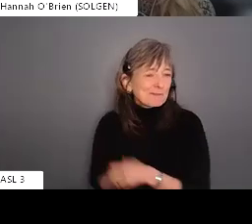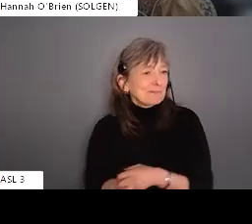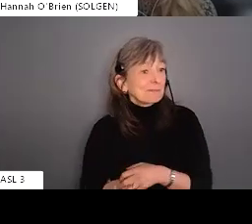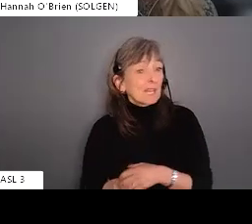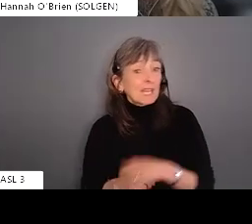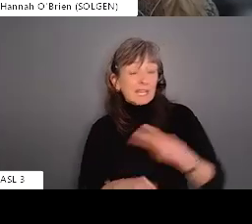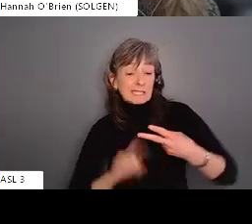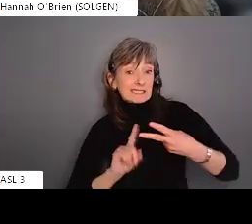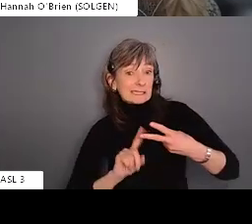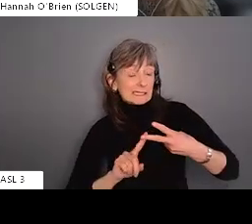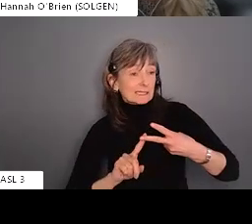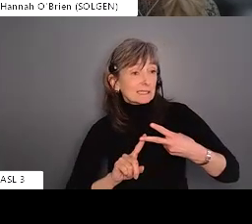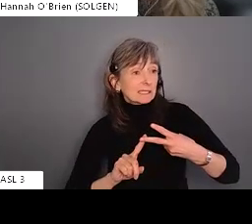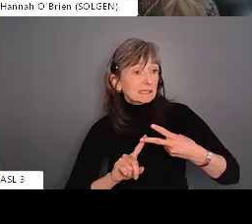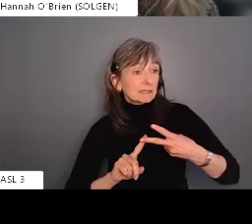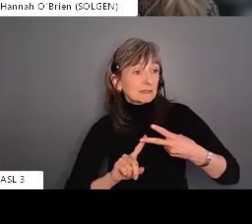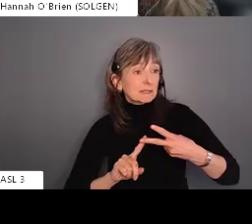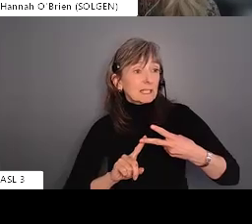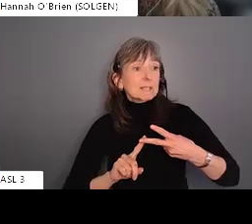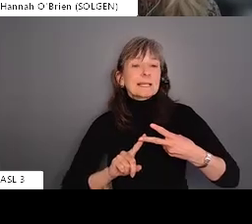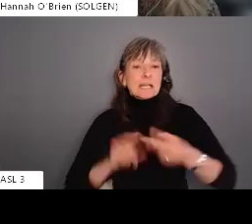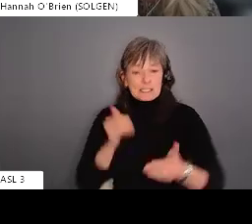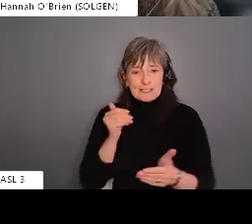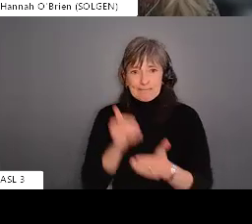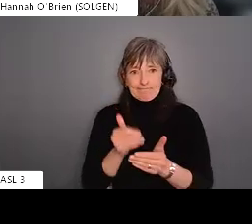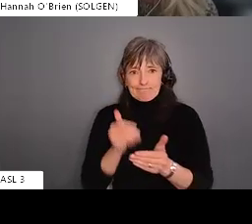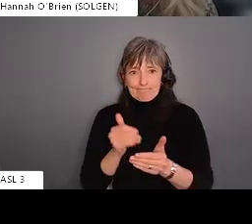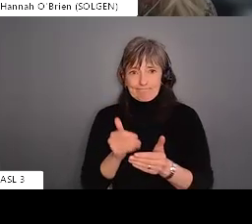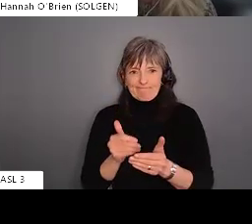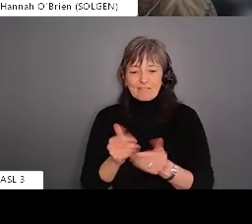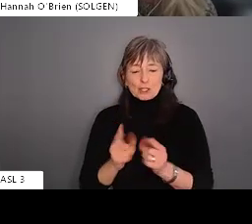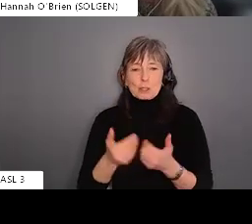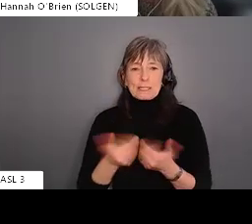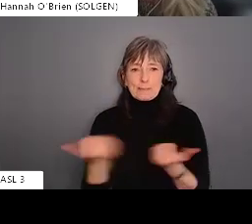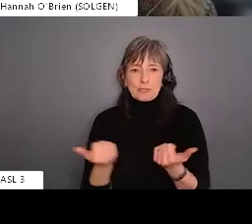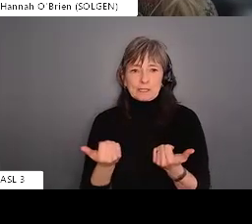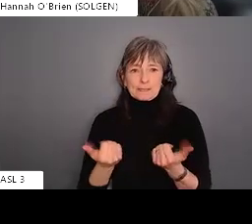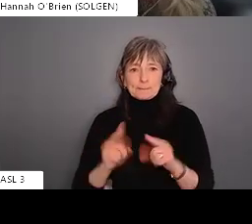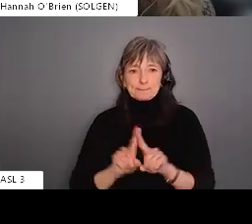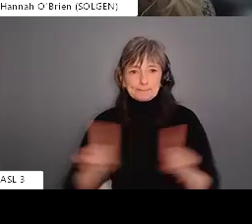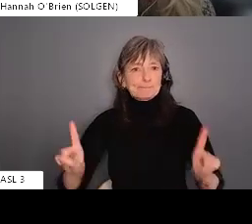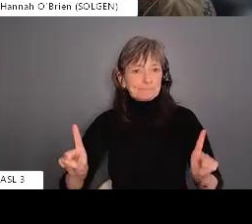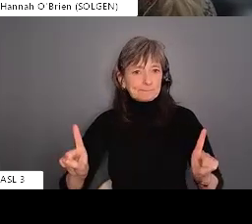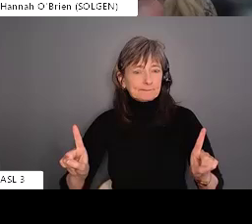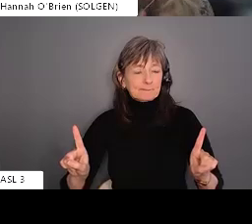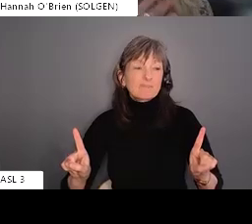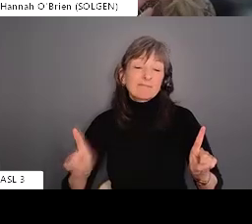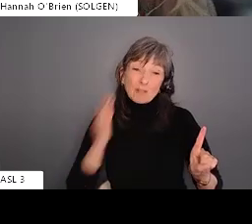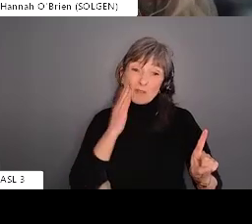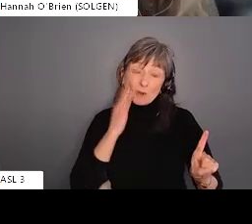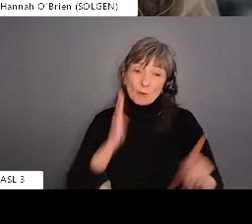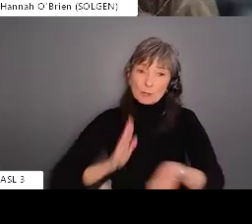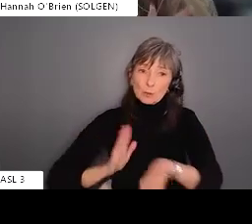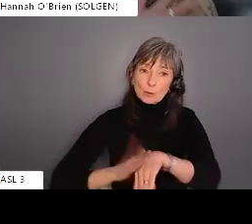in our cases is actual or pending separation. We know that this is a very vulnerable time for a lot of couples and individuals when a relationship